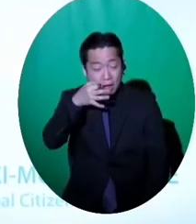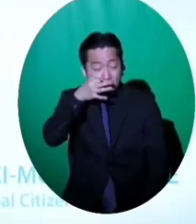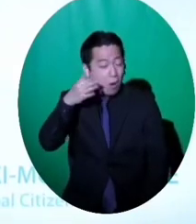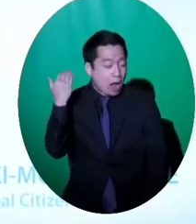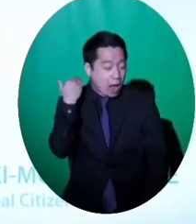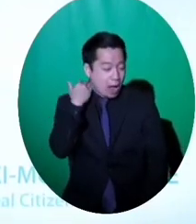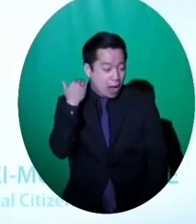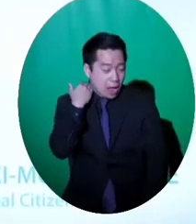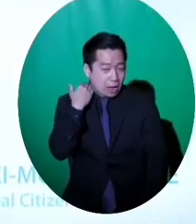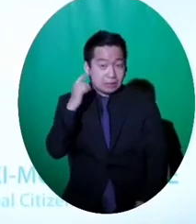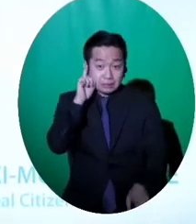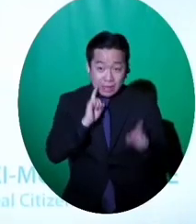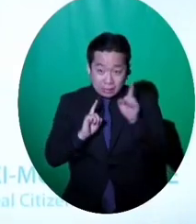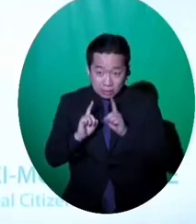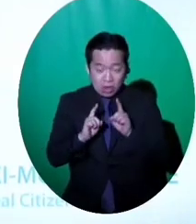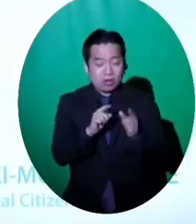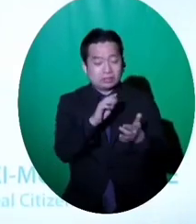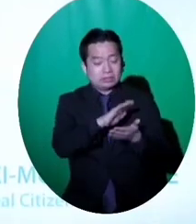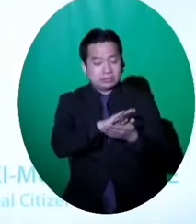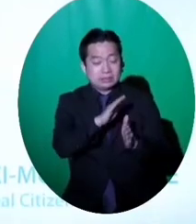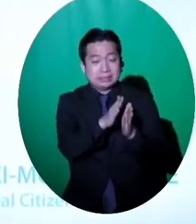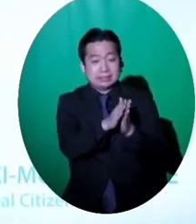next,